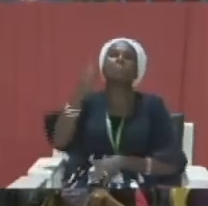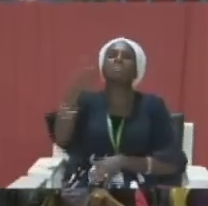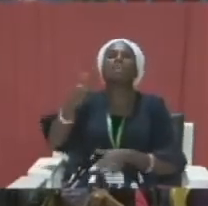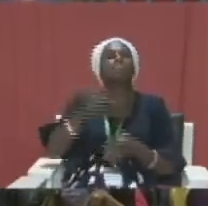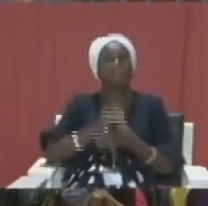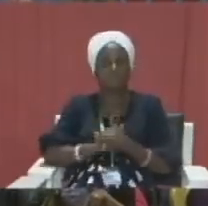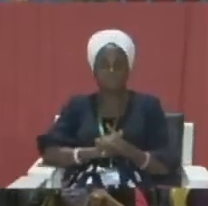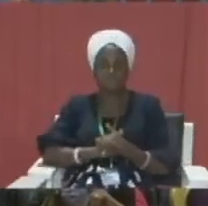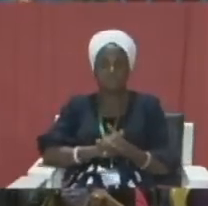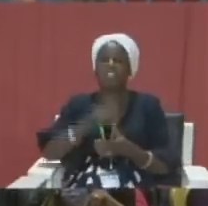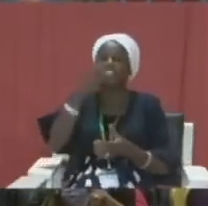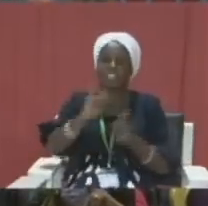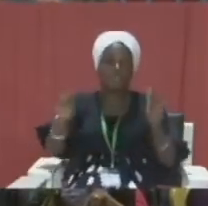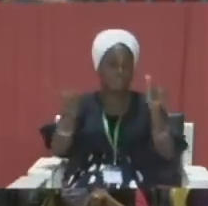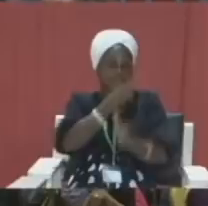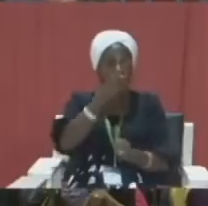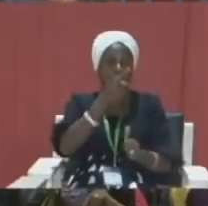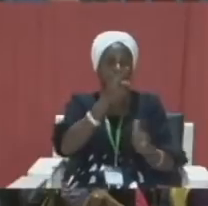The first person